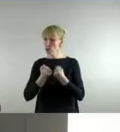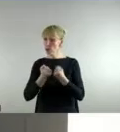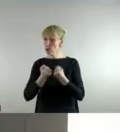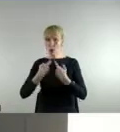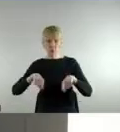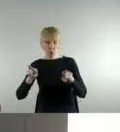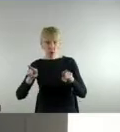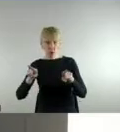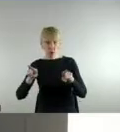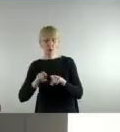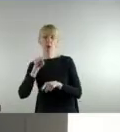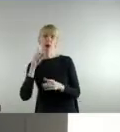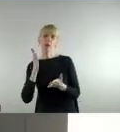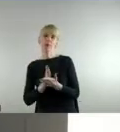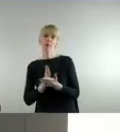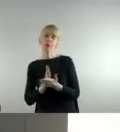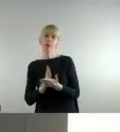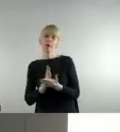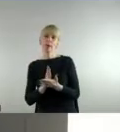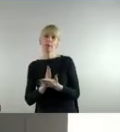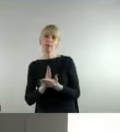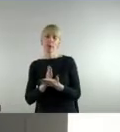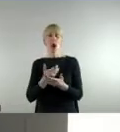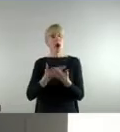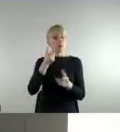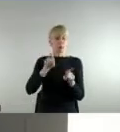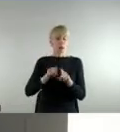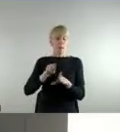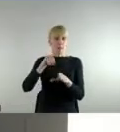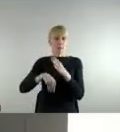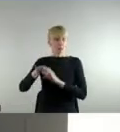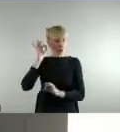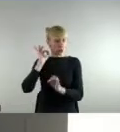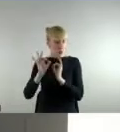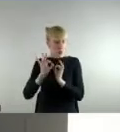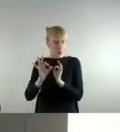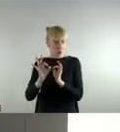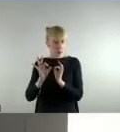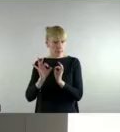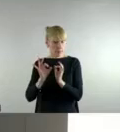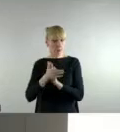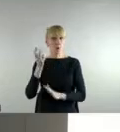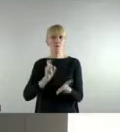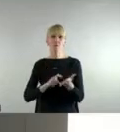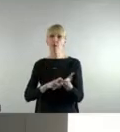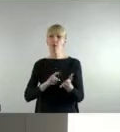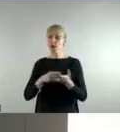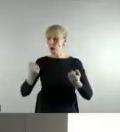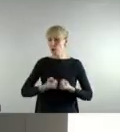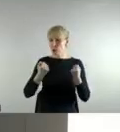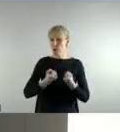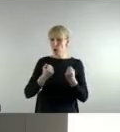equipment, tasks that are still to be included, and the crisis places. So the places that are most vulnerable to